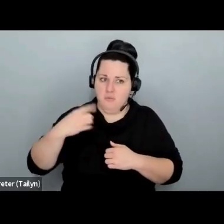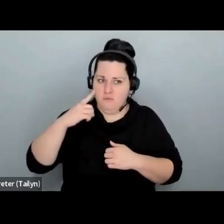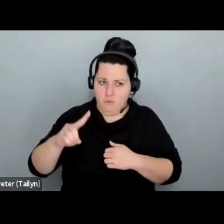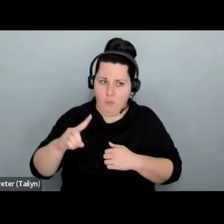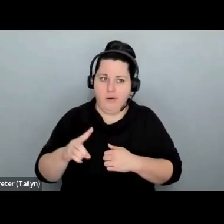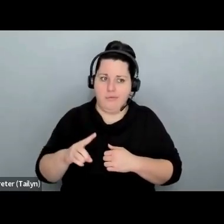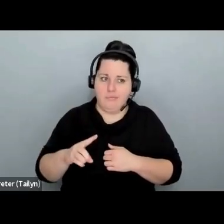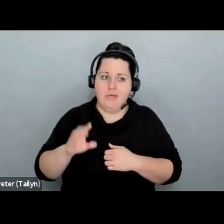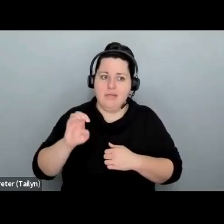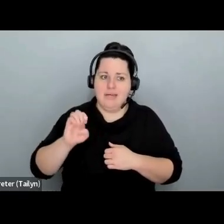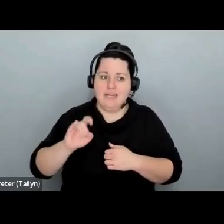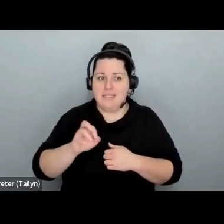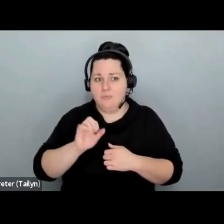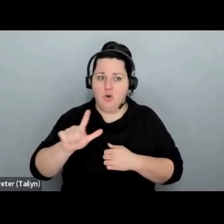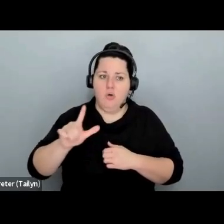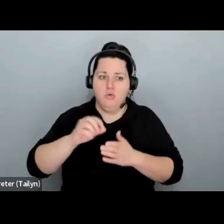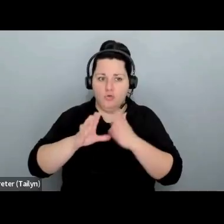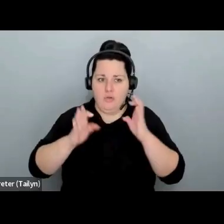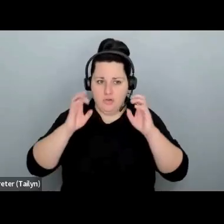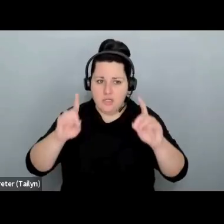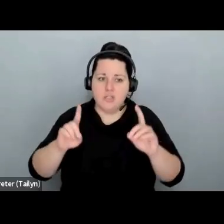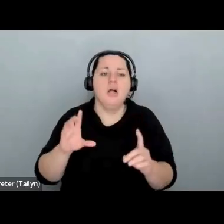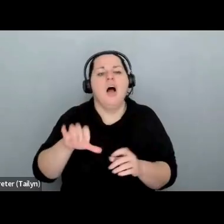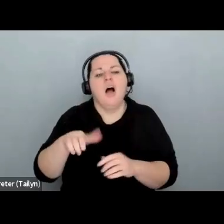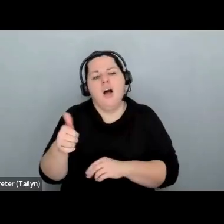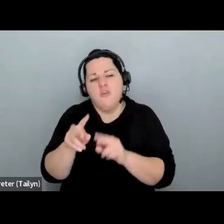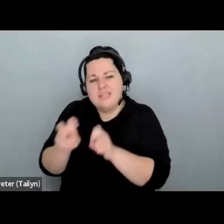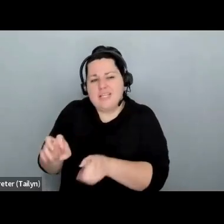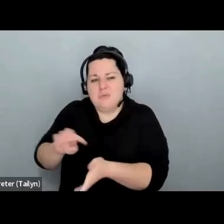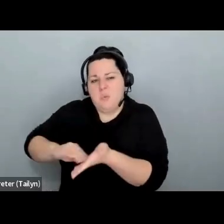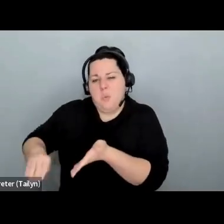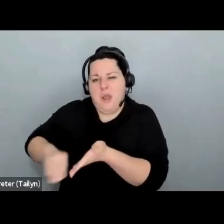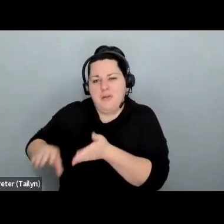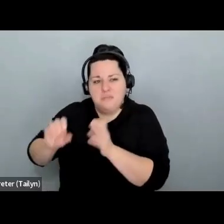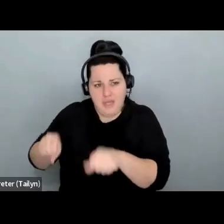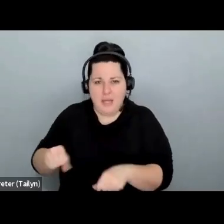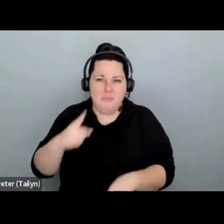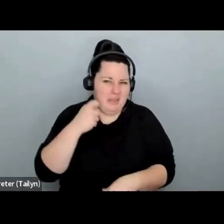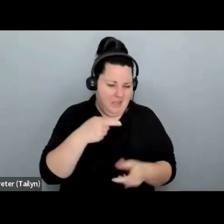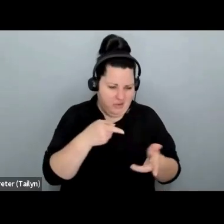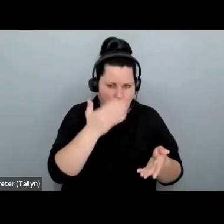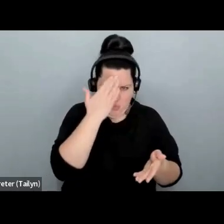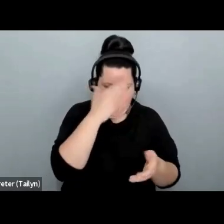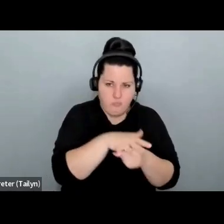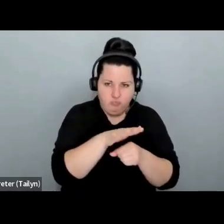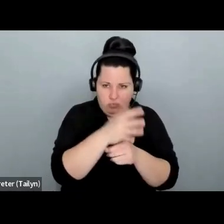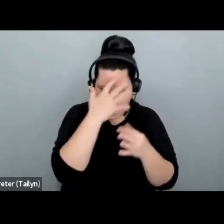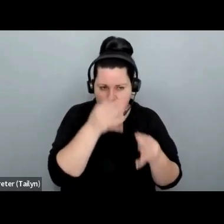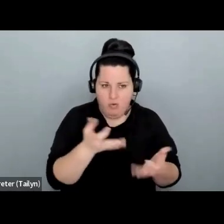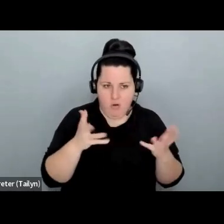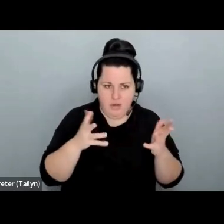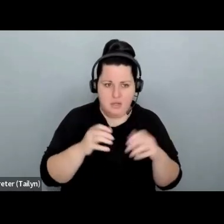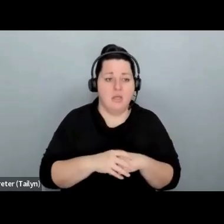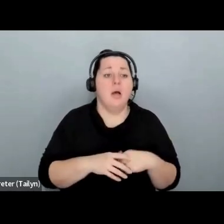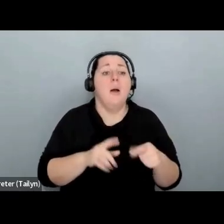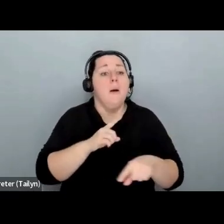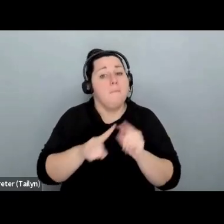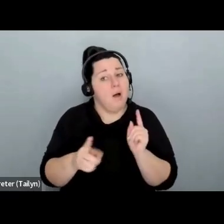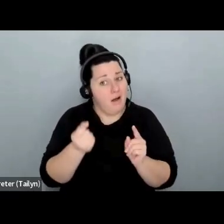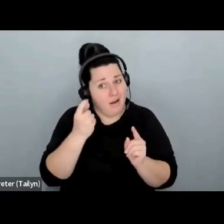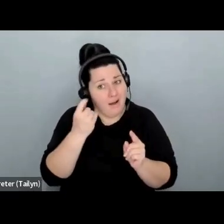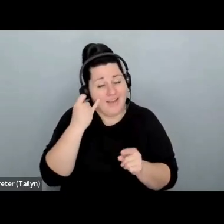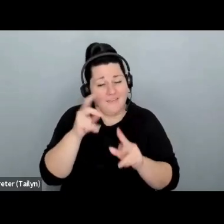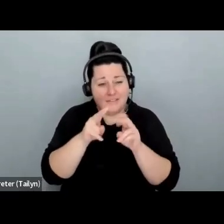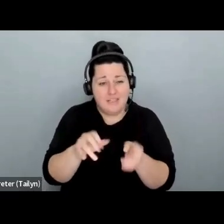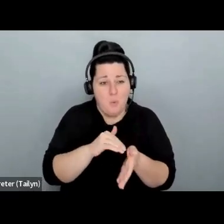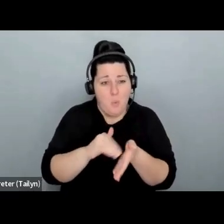other assessments will be waived for the purpose of determining eligibility. However, the assessments that were waived must be